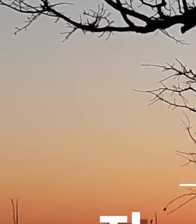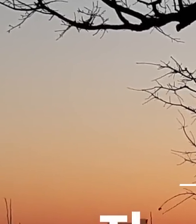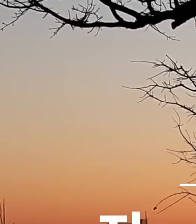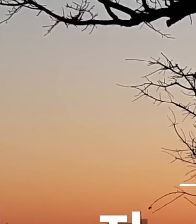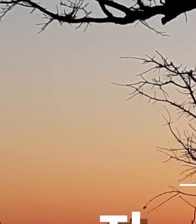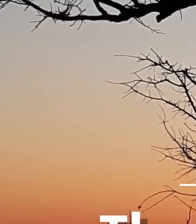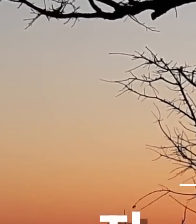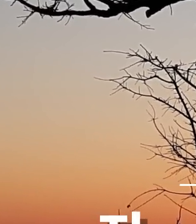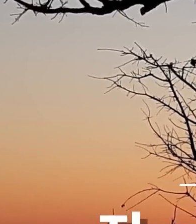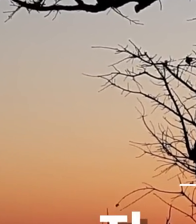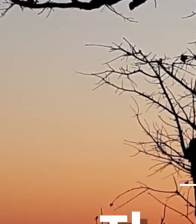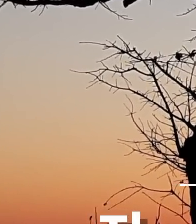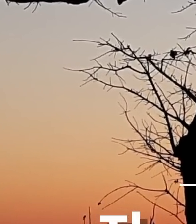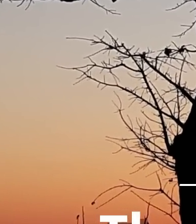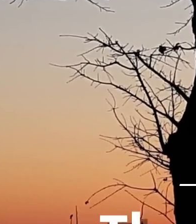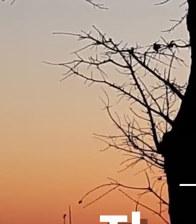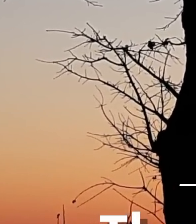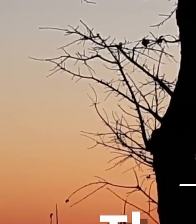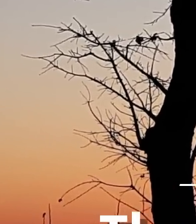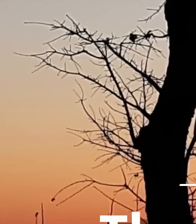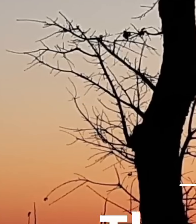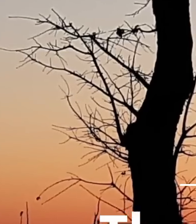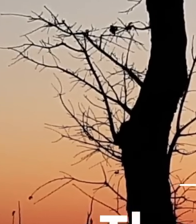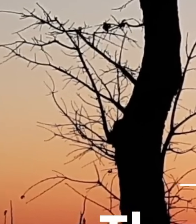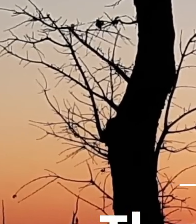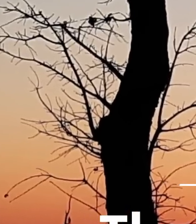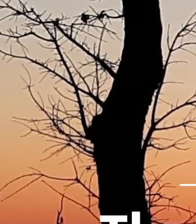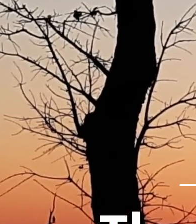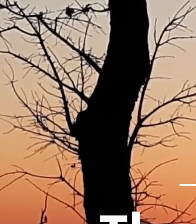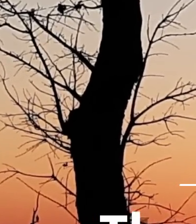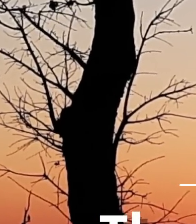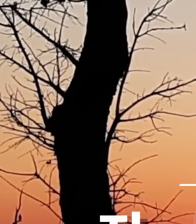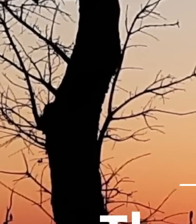don't forget to subscribe. Like, share, and click